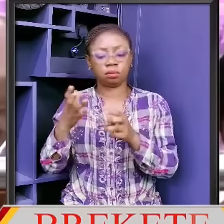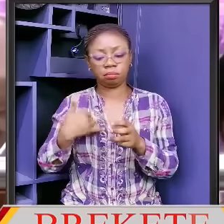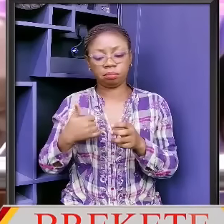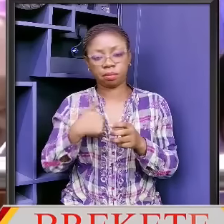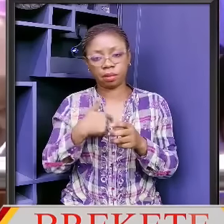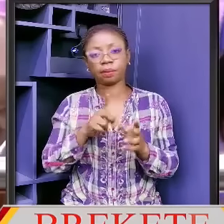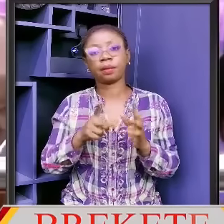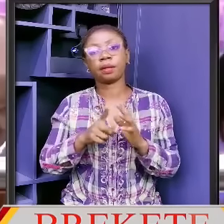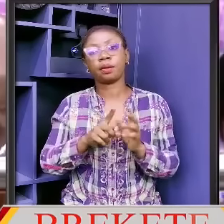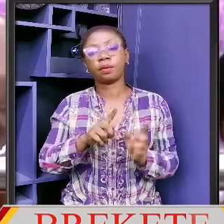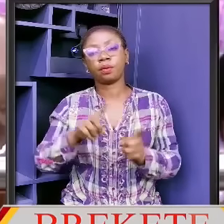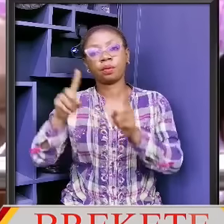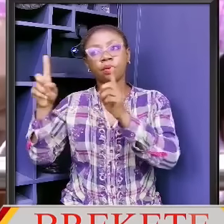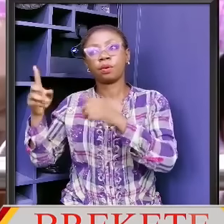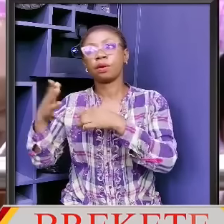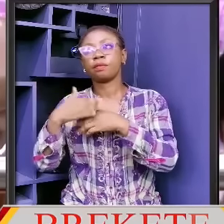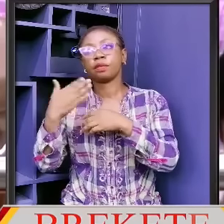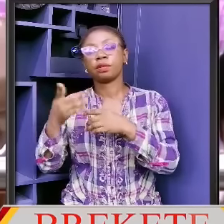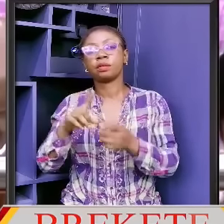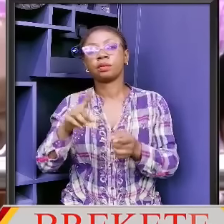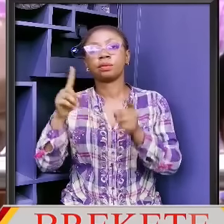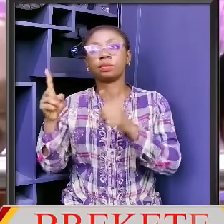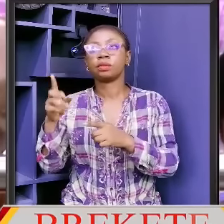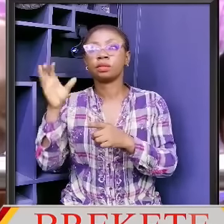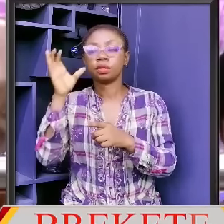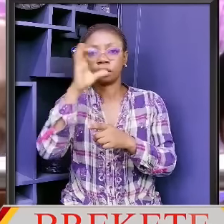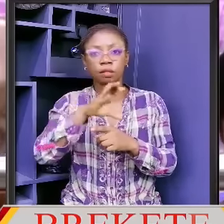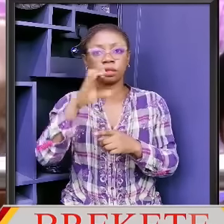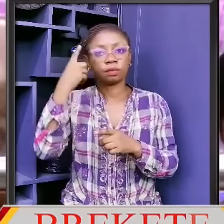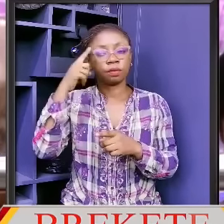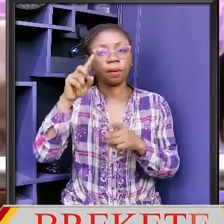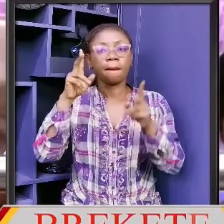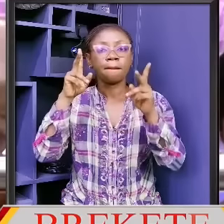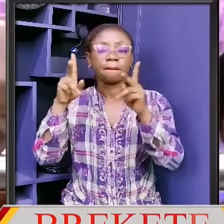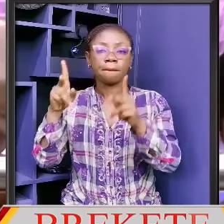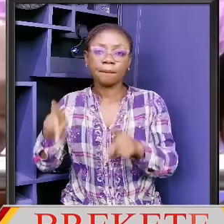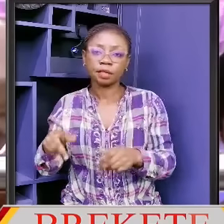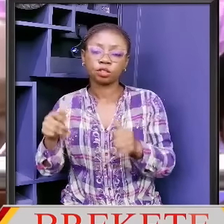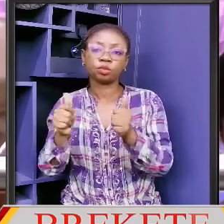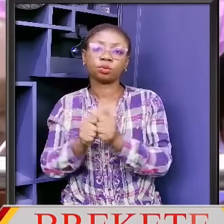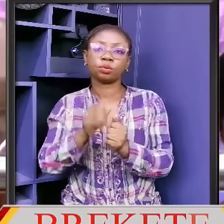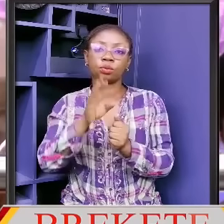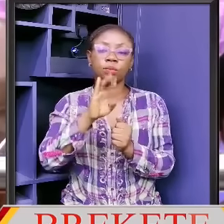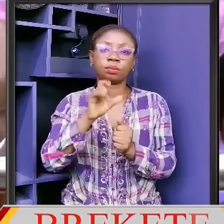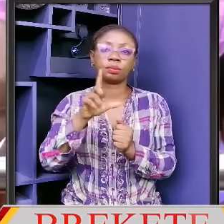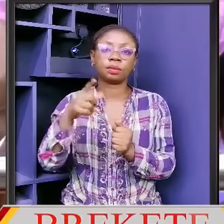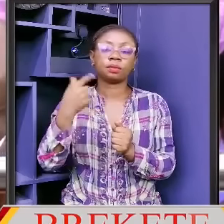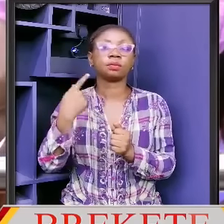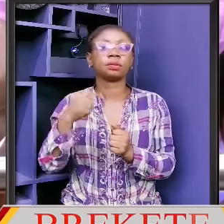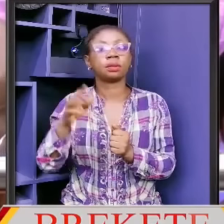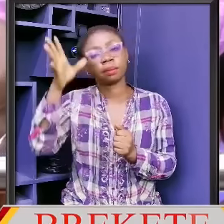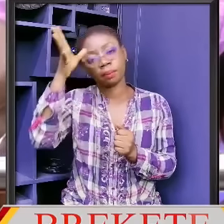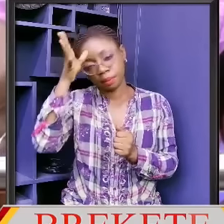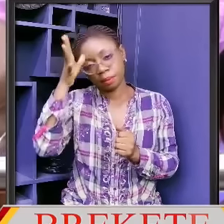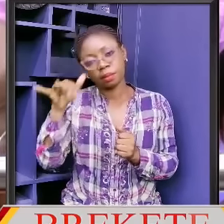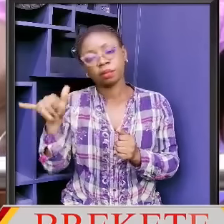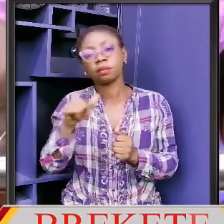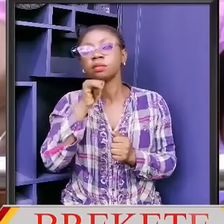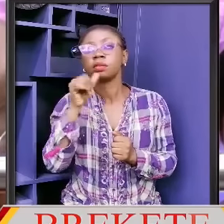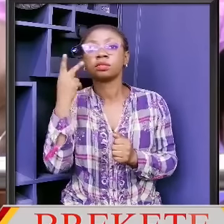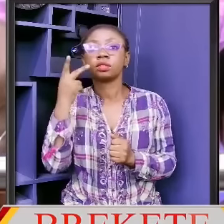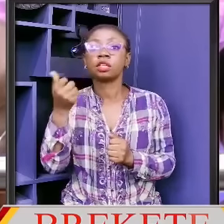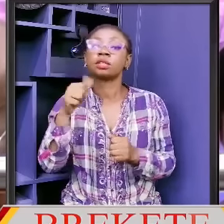go. I share they don't go, they look for person where go bail the baba. They no see. Anybody where they call and where they come from